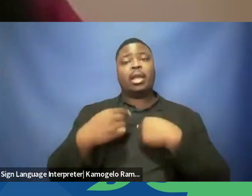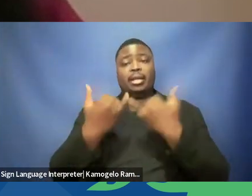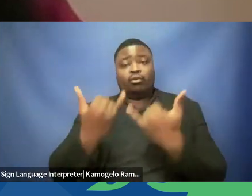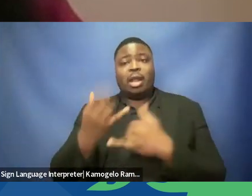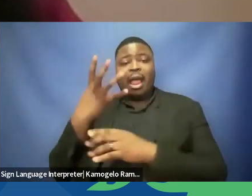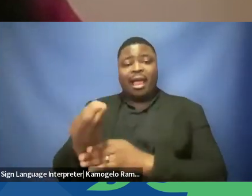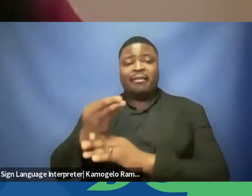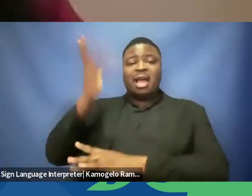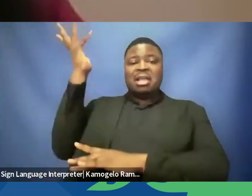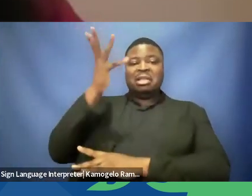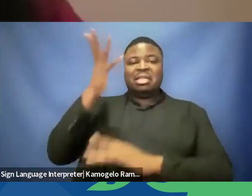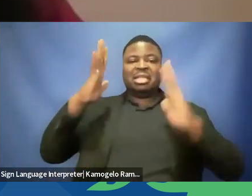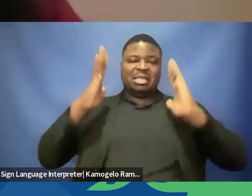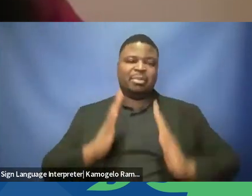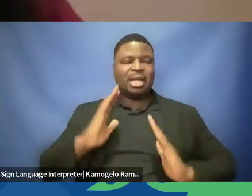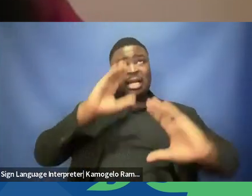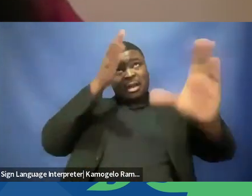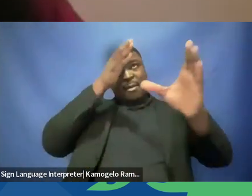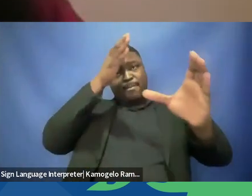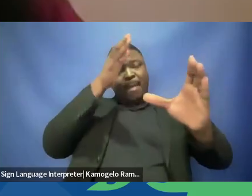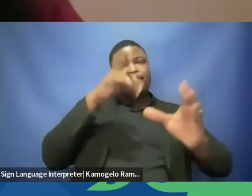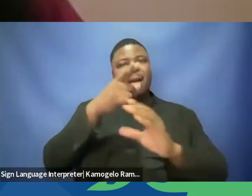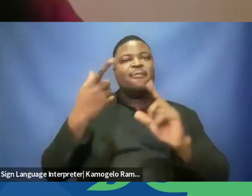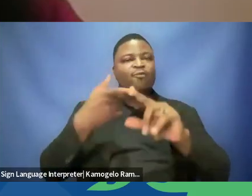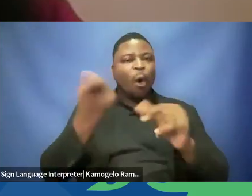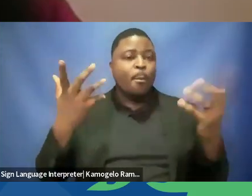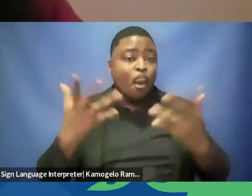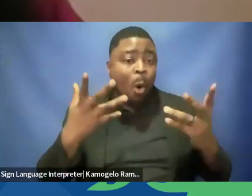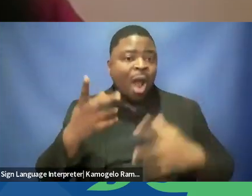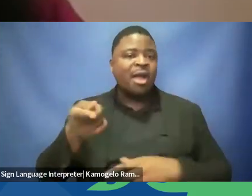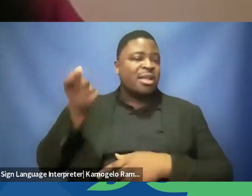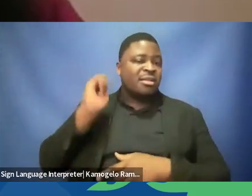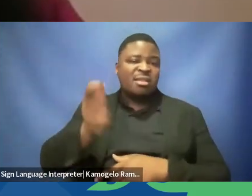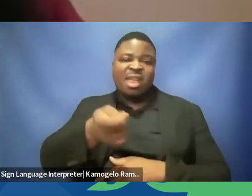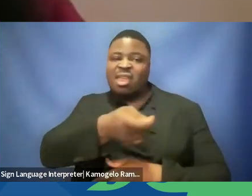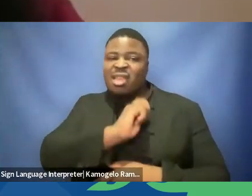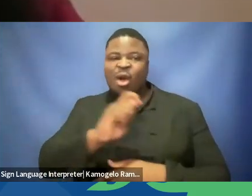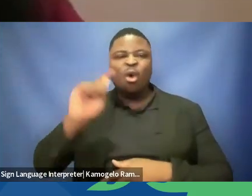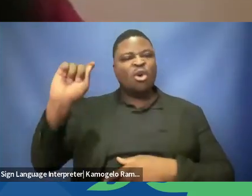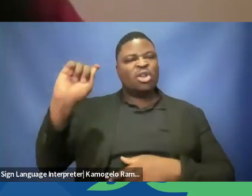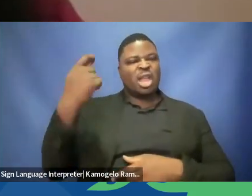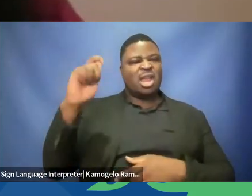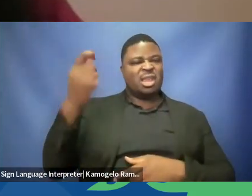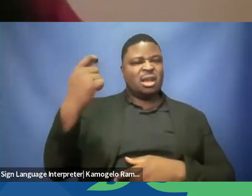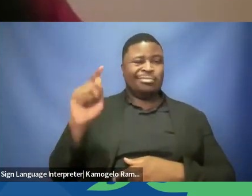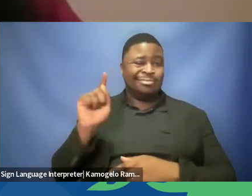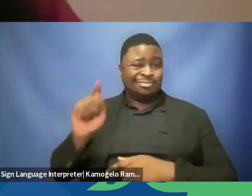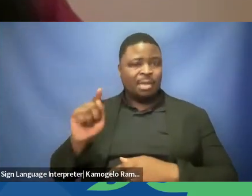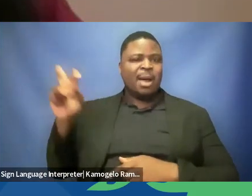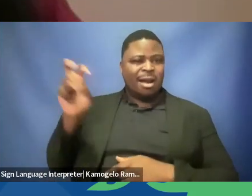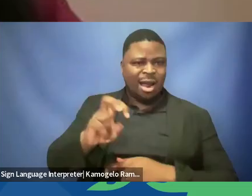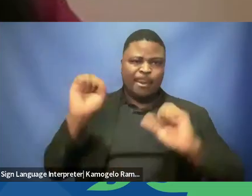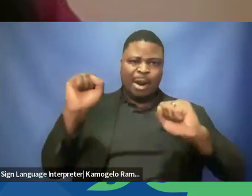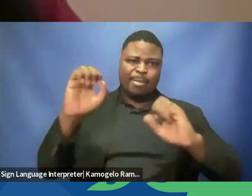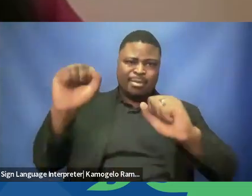as well as from Kenya, who are going to highlight key areas found within their chemsex and sexualized